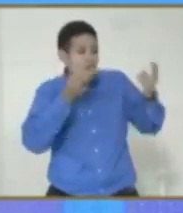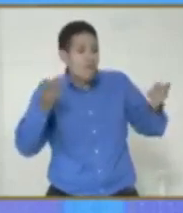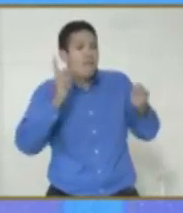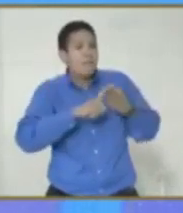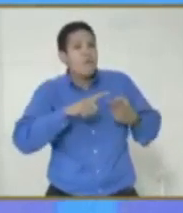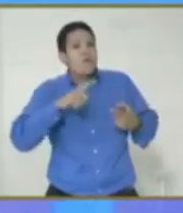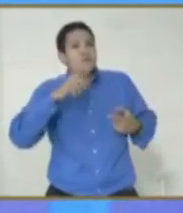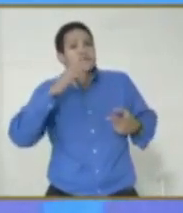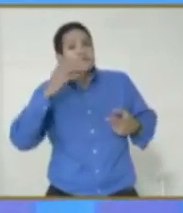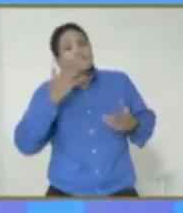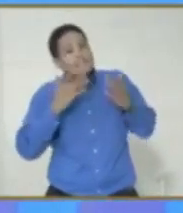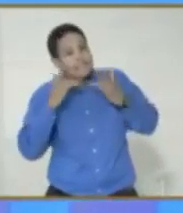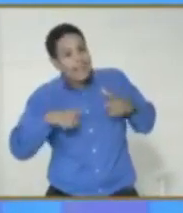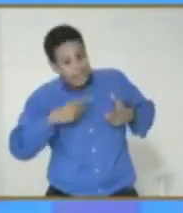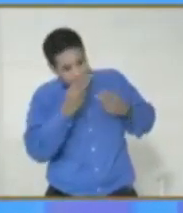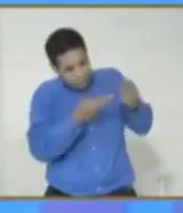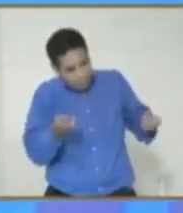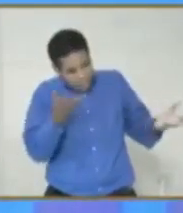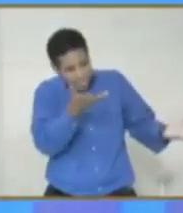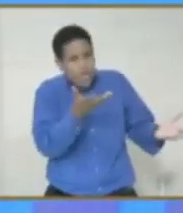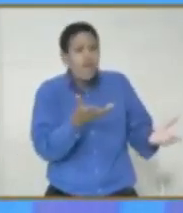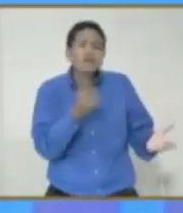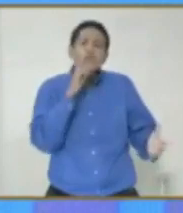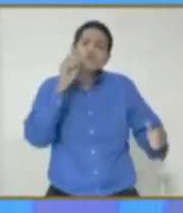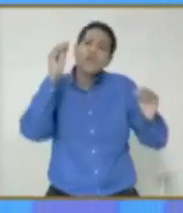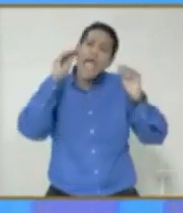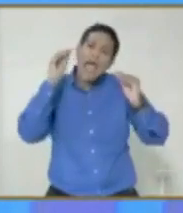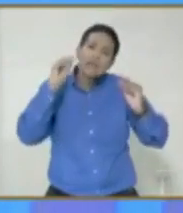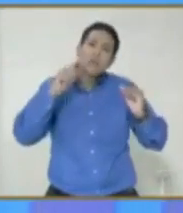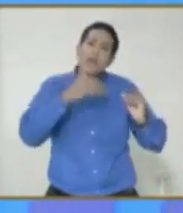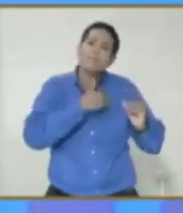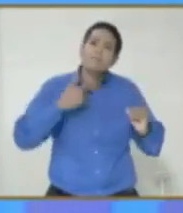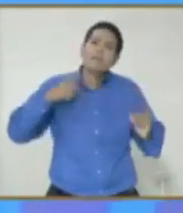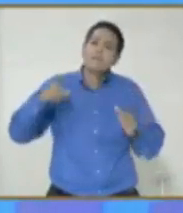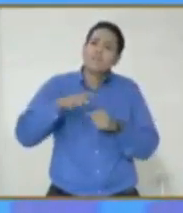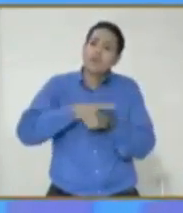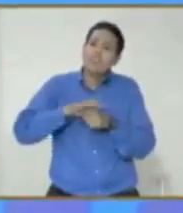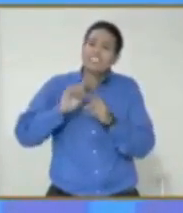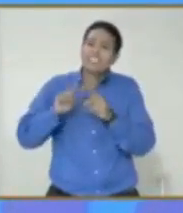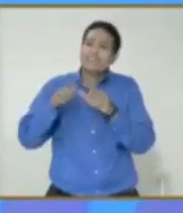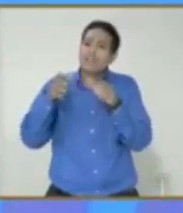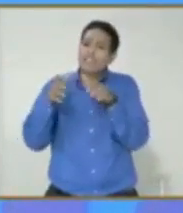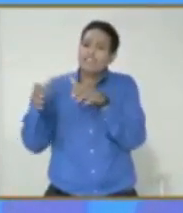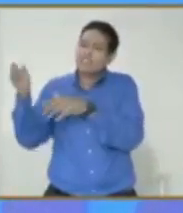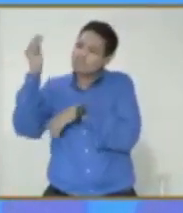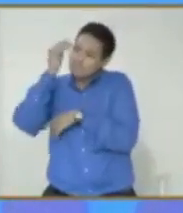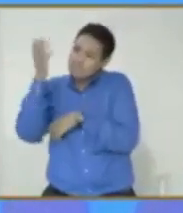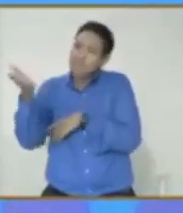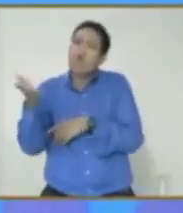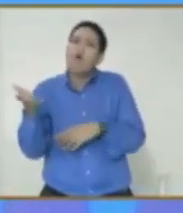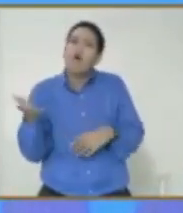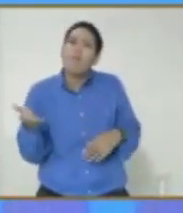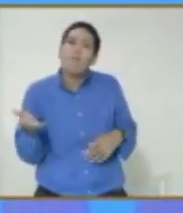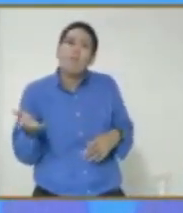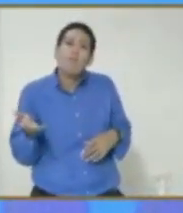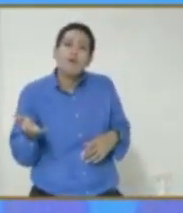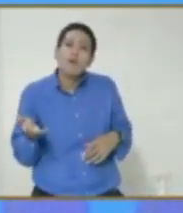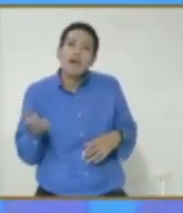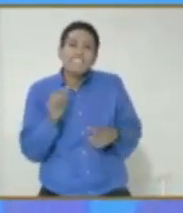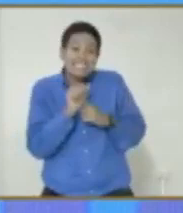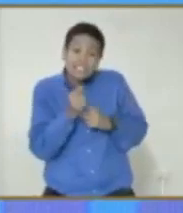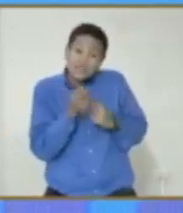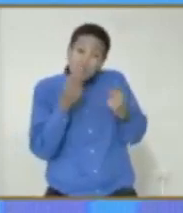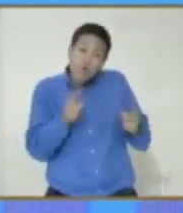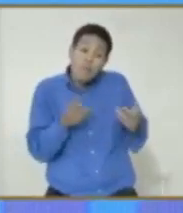educate members of your constituents, your various divisions, as to the